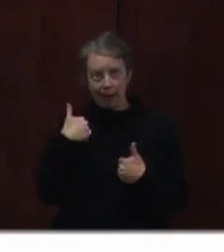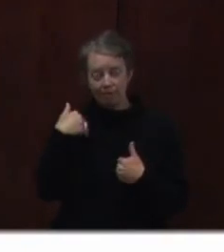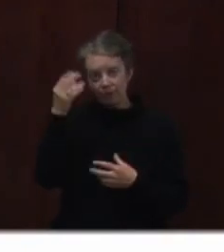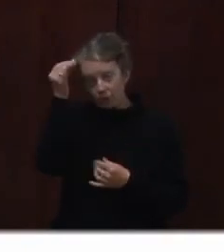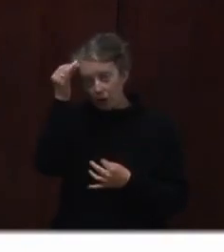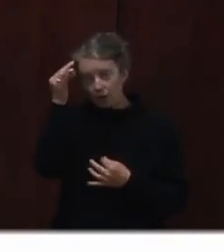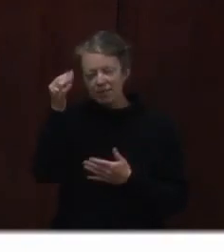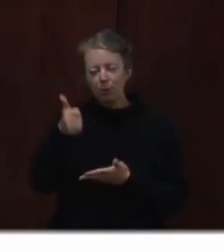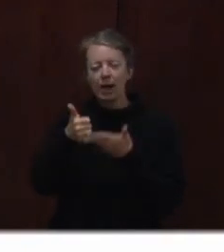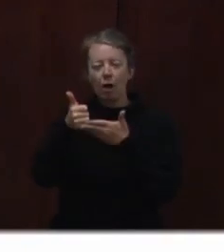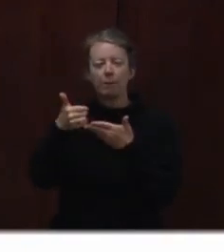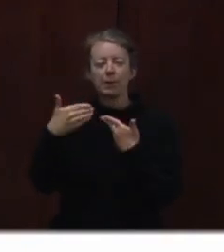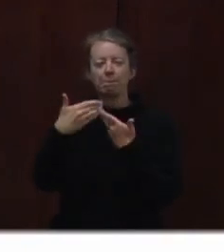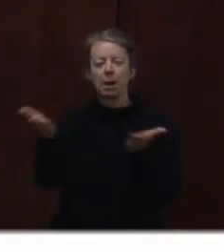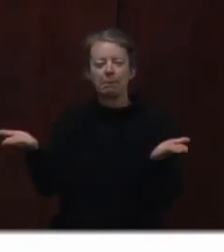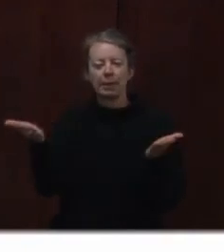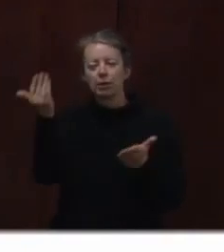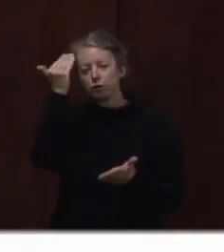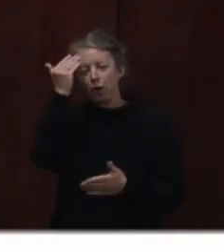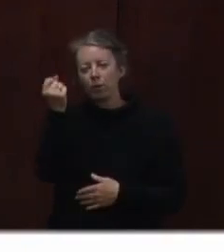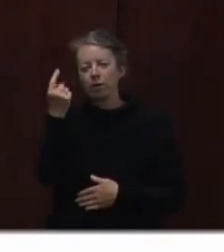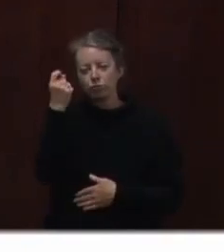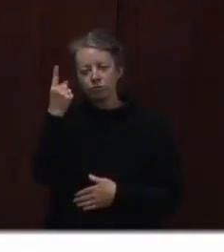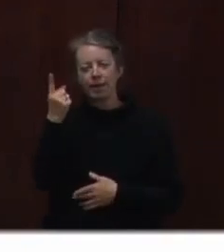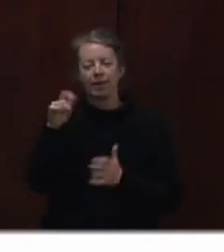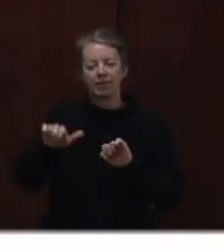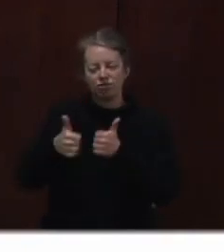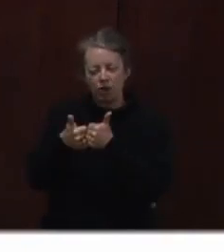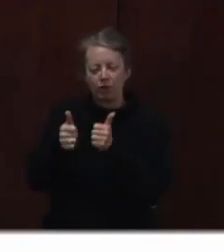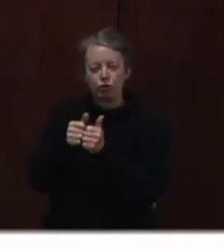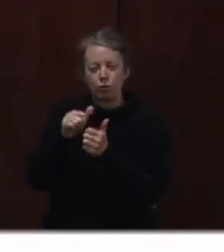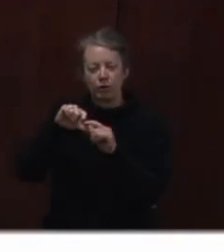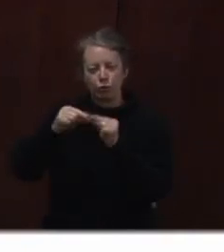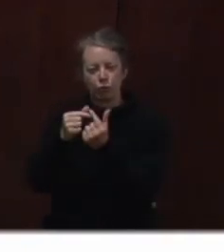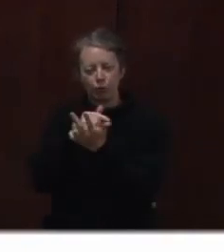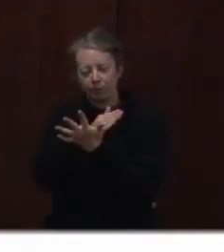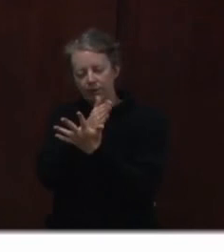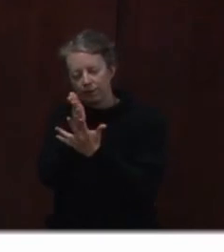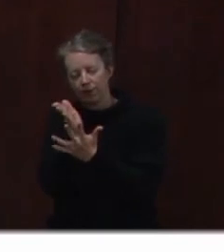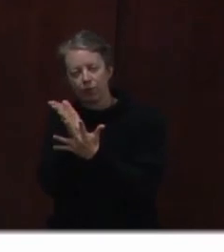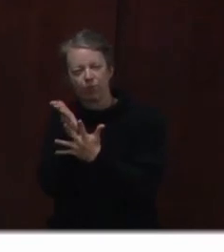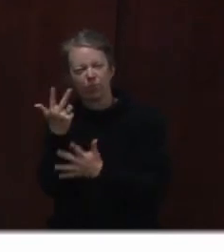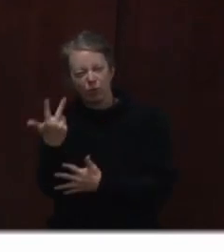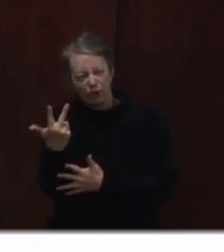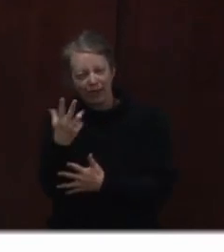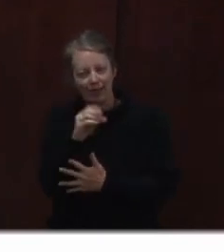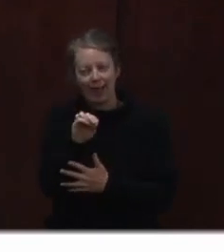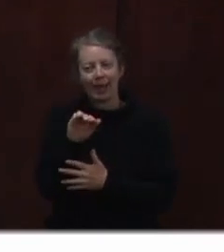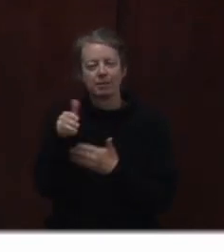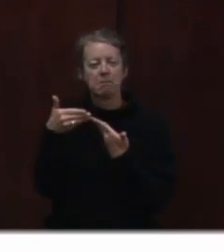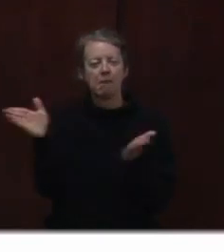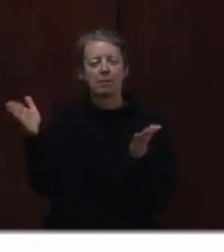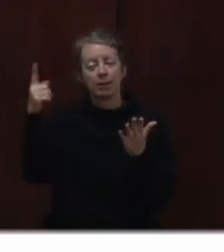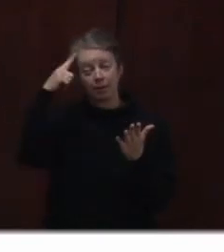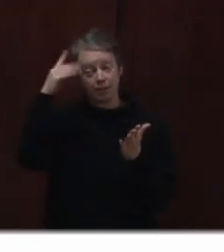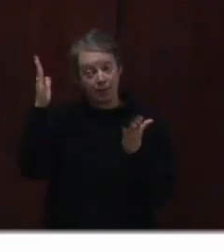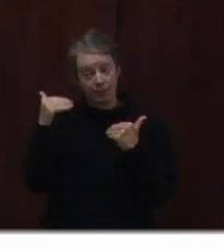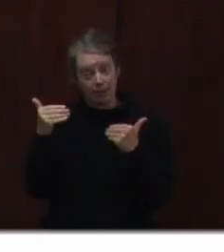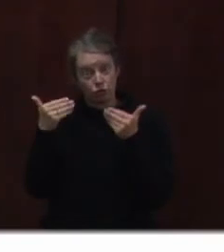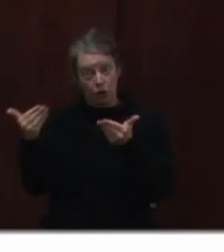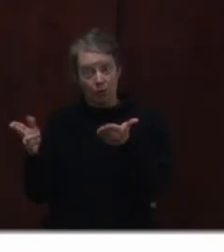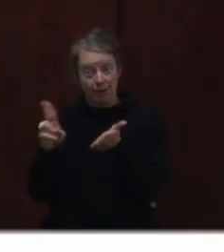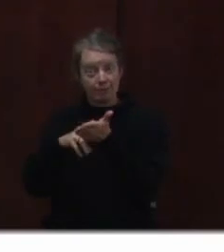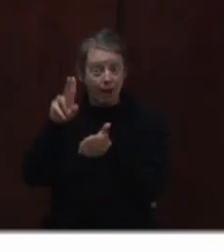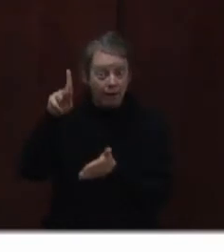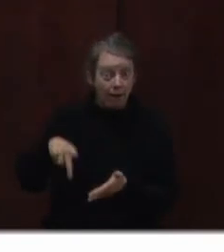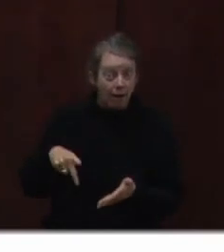around that challenge on your end, and expectations they should have for signing up and qualifying under